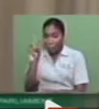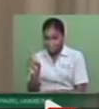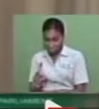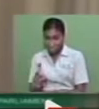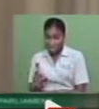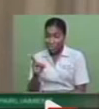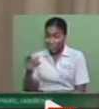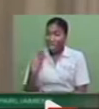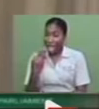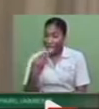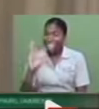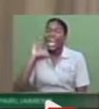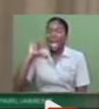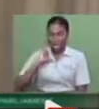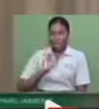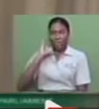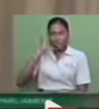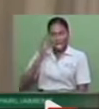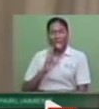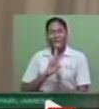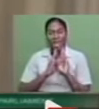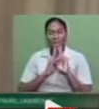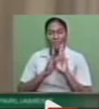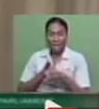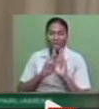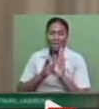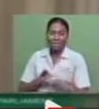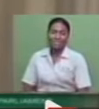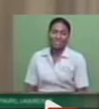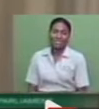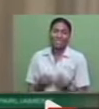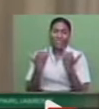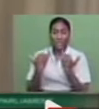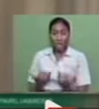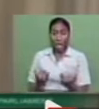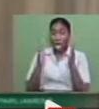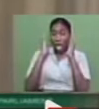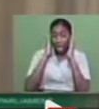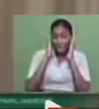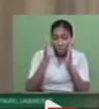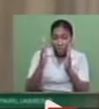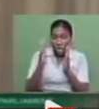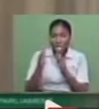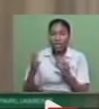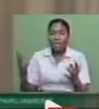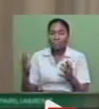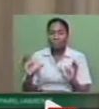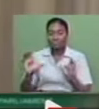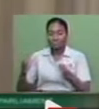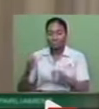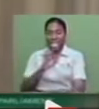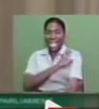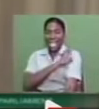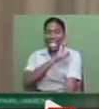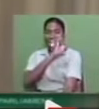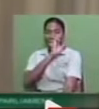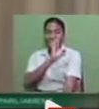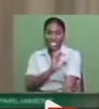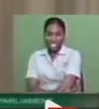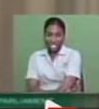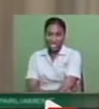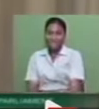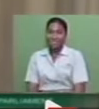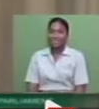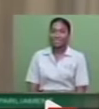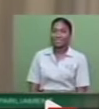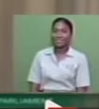turn now to some of the sectors. Energy sector. Again, this sector is in